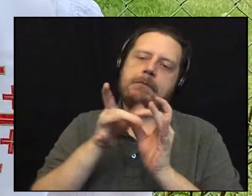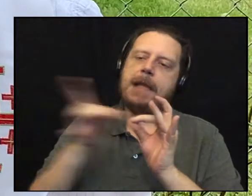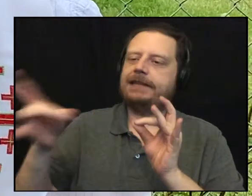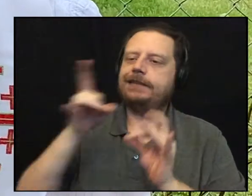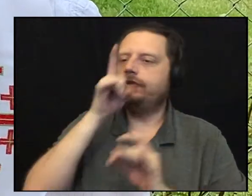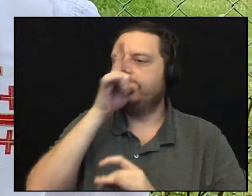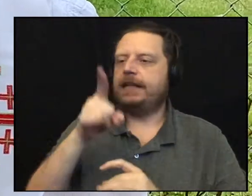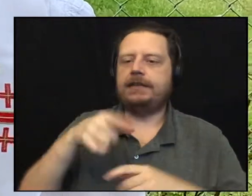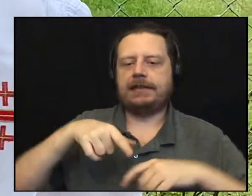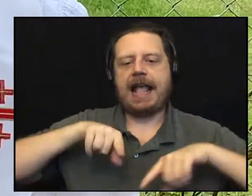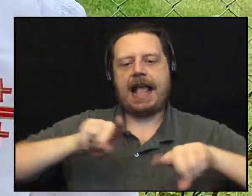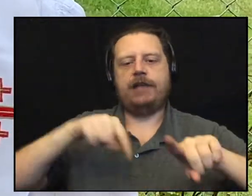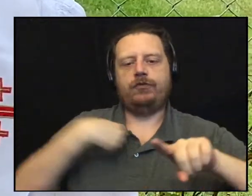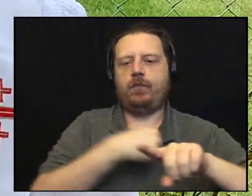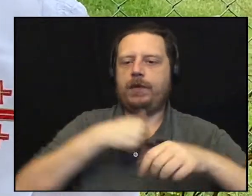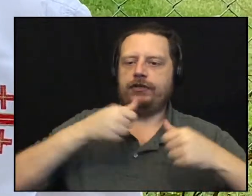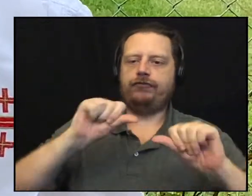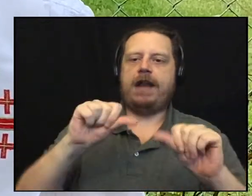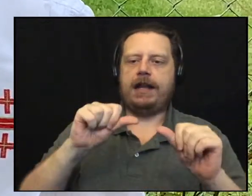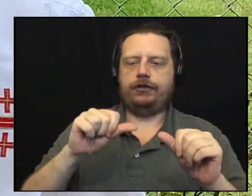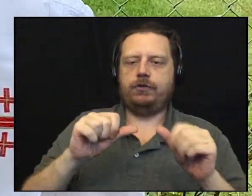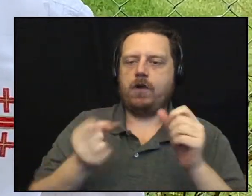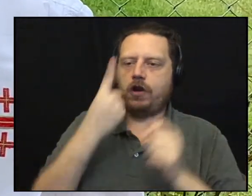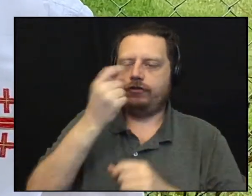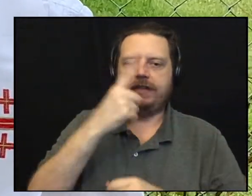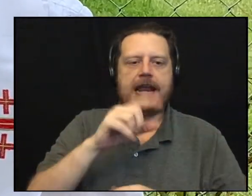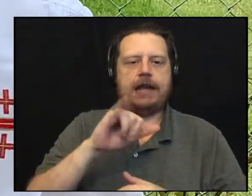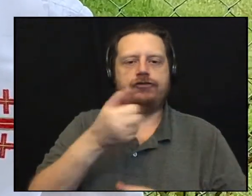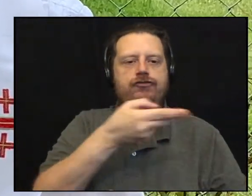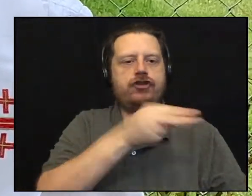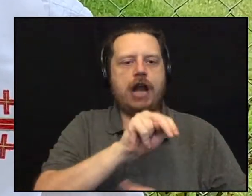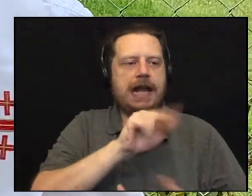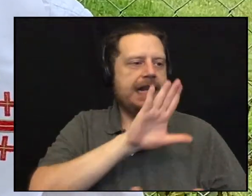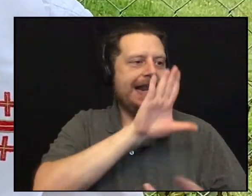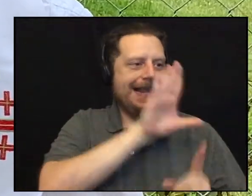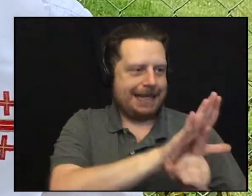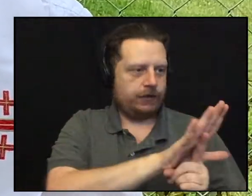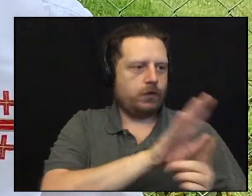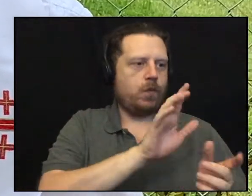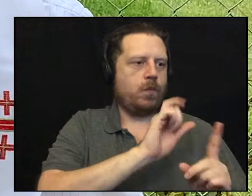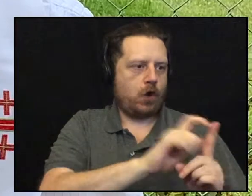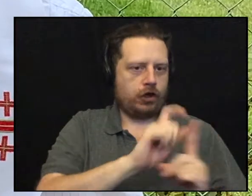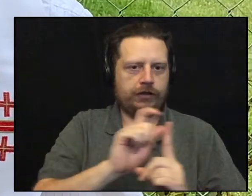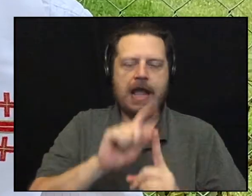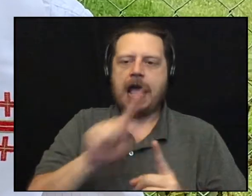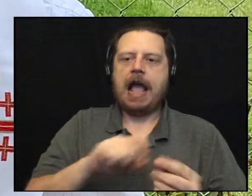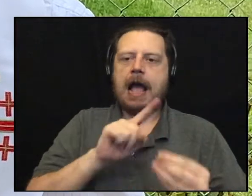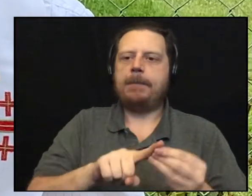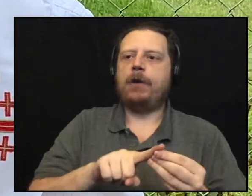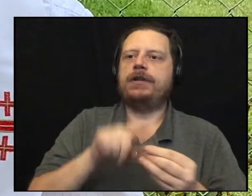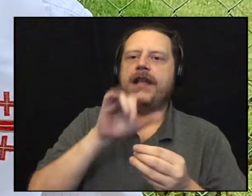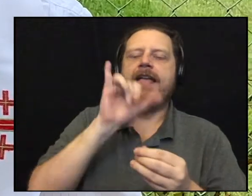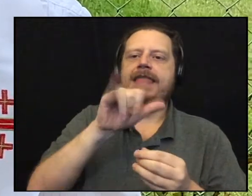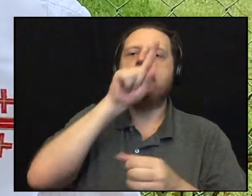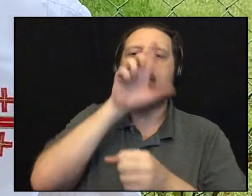we try to grapple with the words of John about the advocate, the promised advocate.